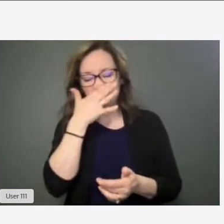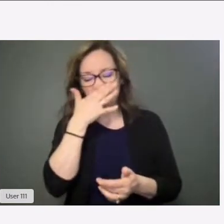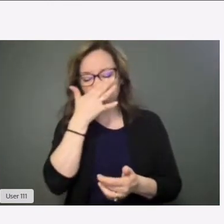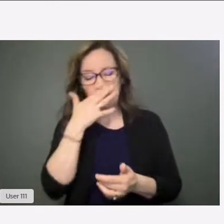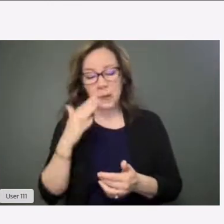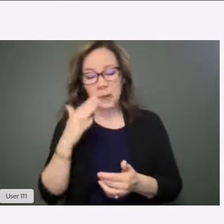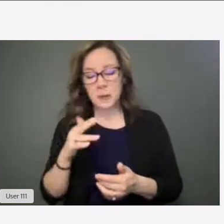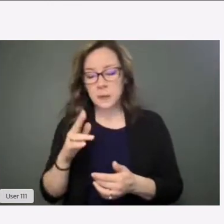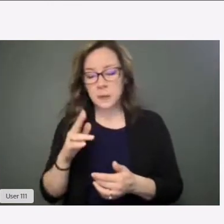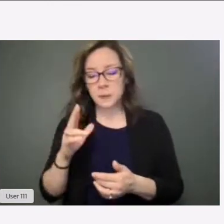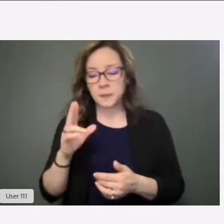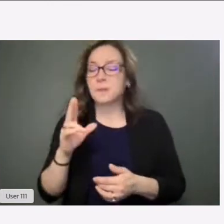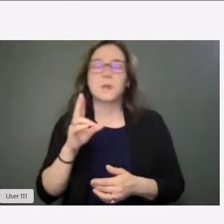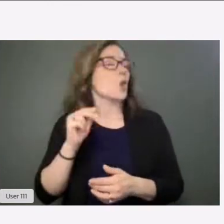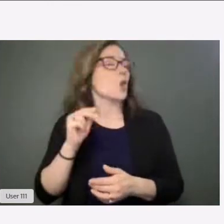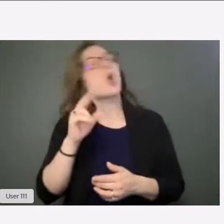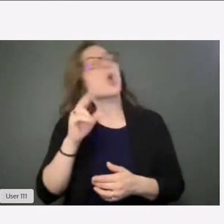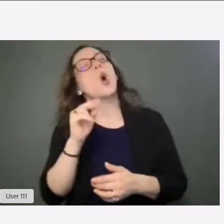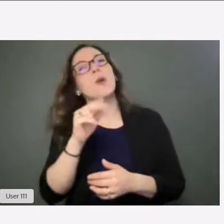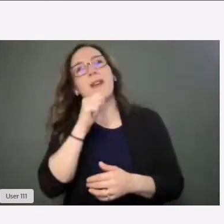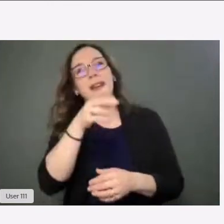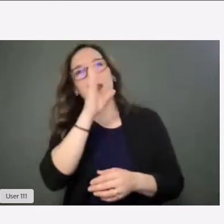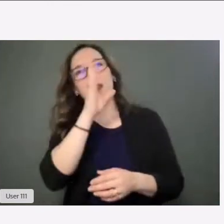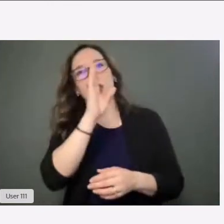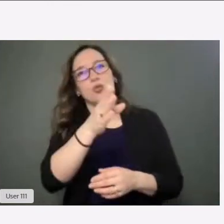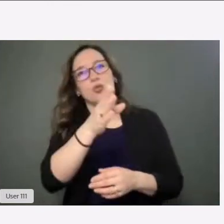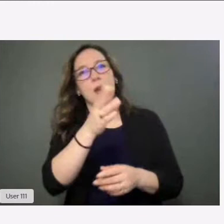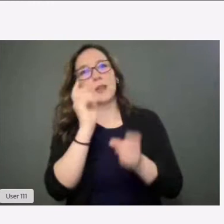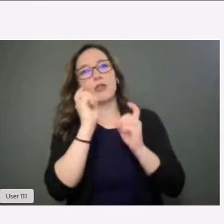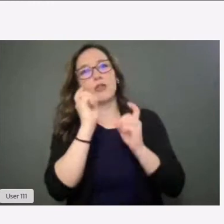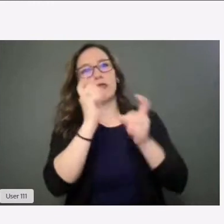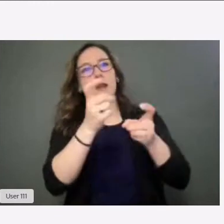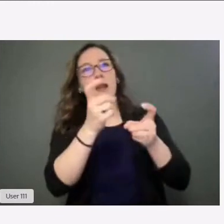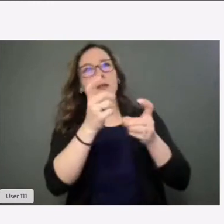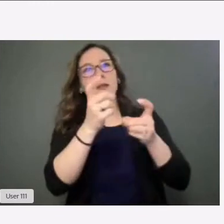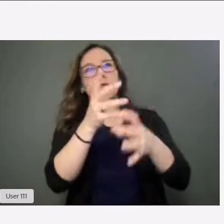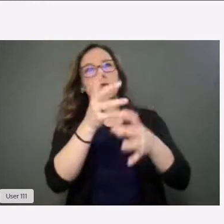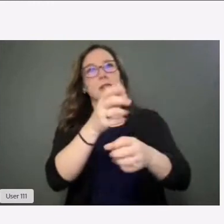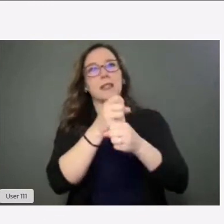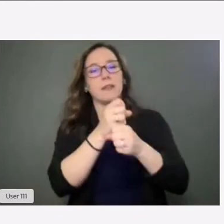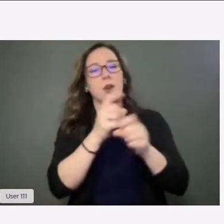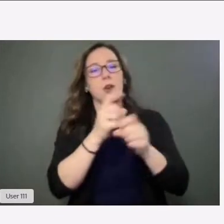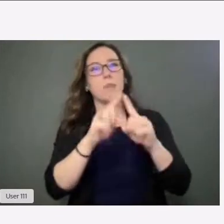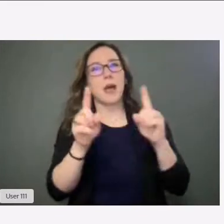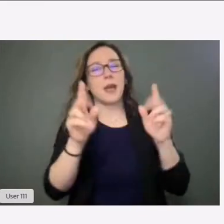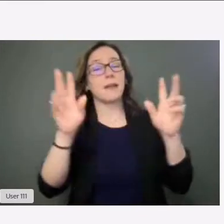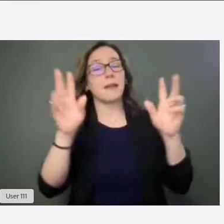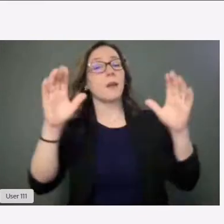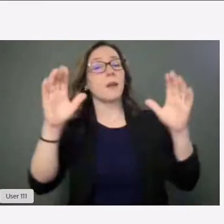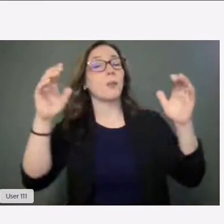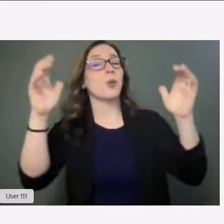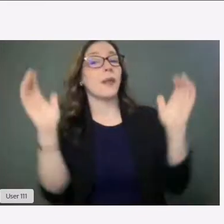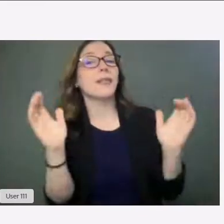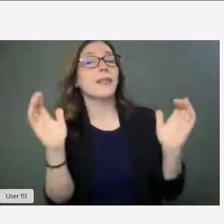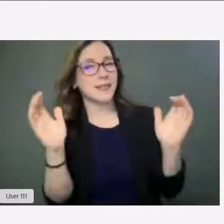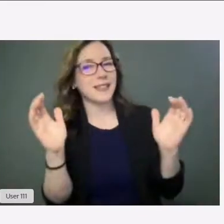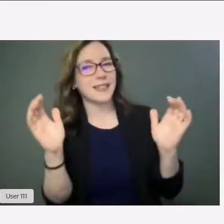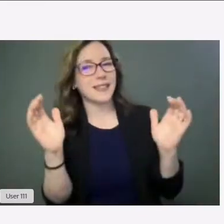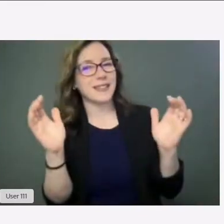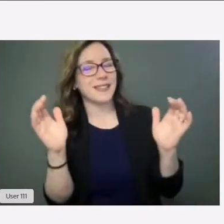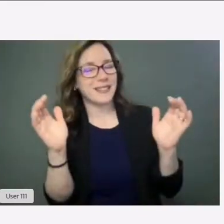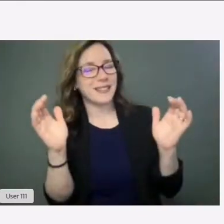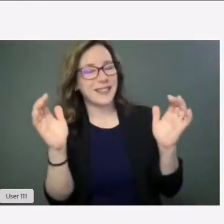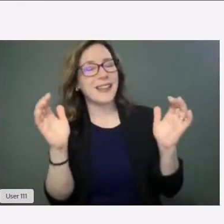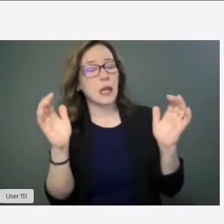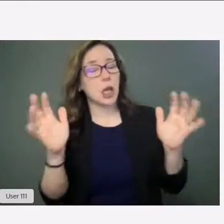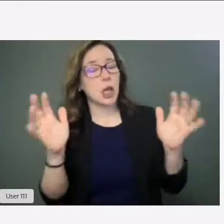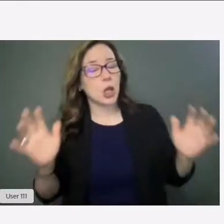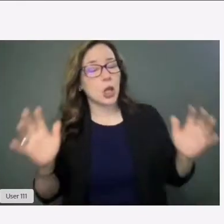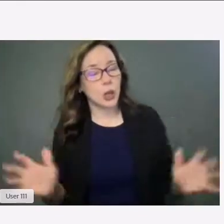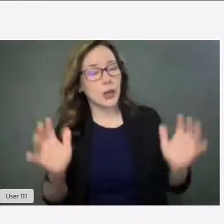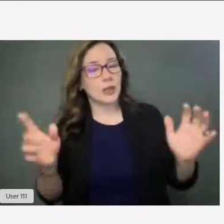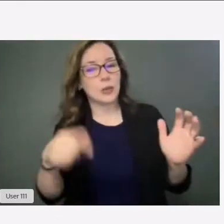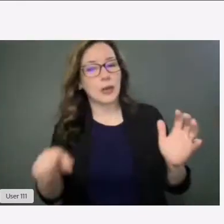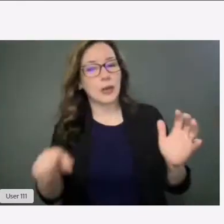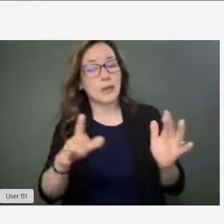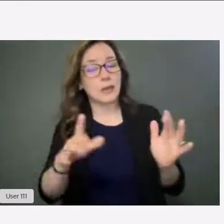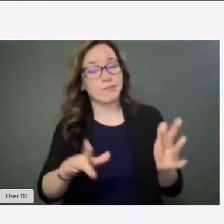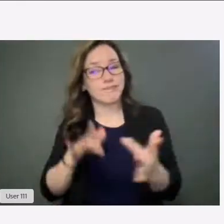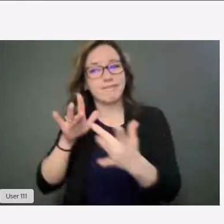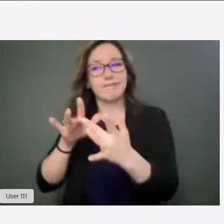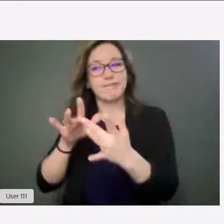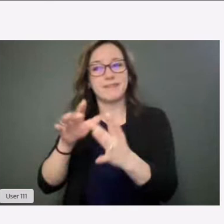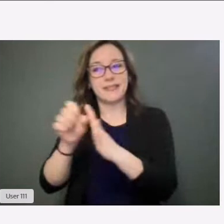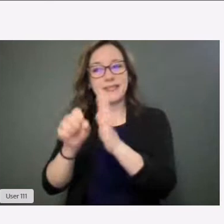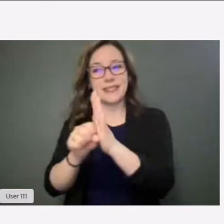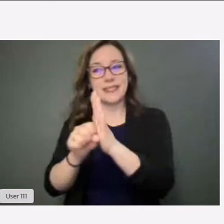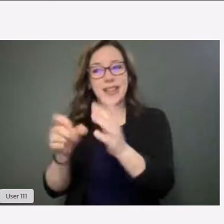no, not as a direct grantee, but parentheses, what I would encourage you all to do, again, reach out to that state